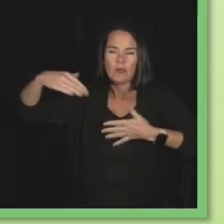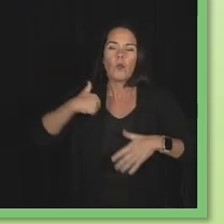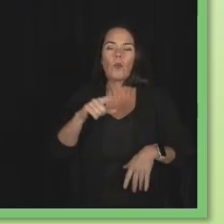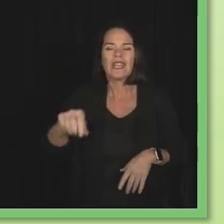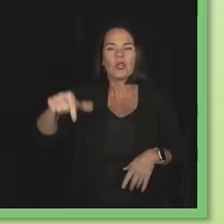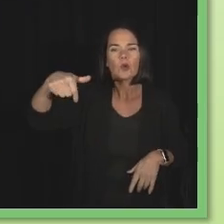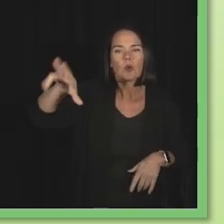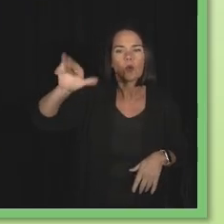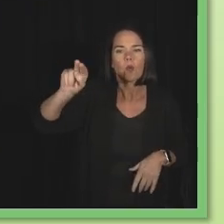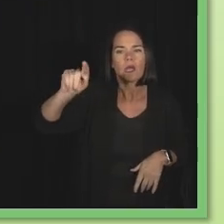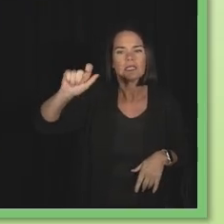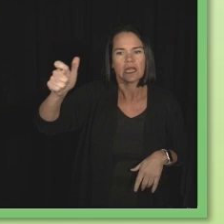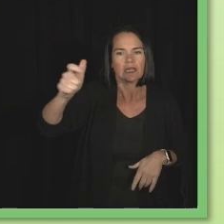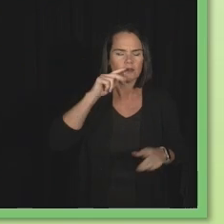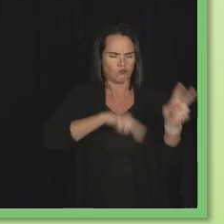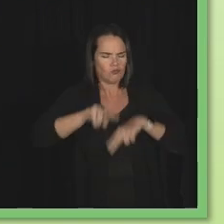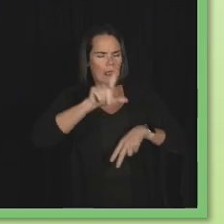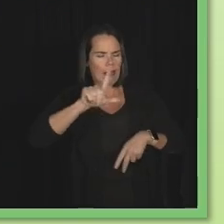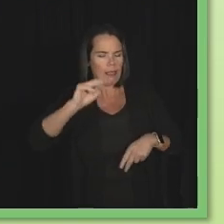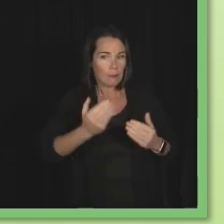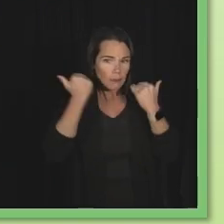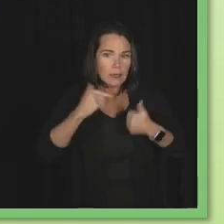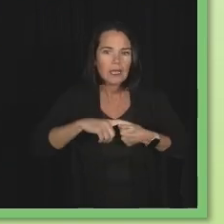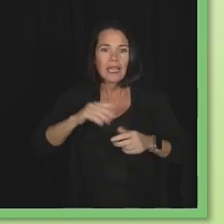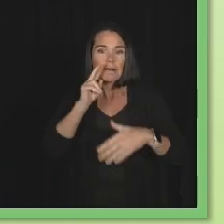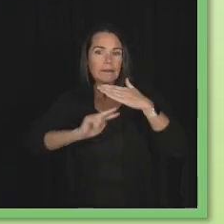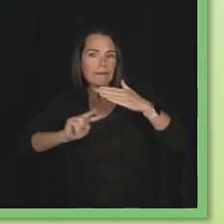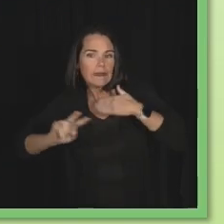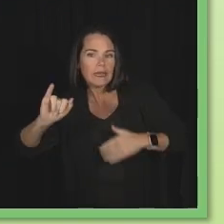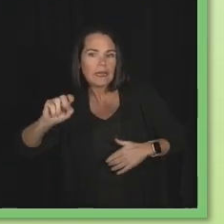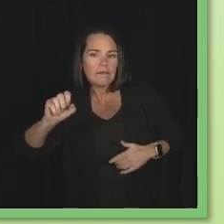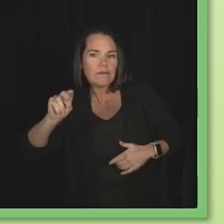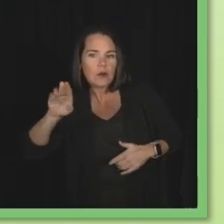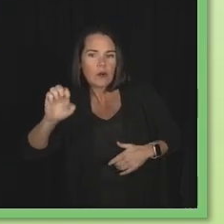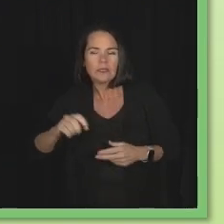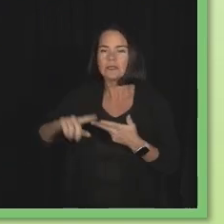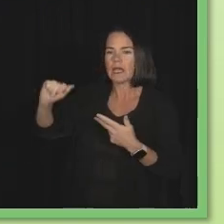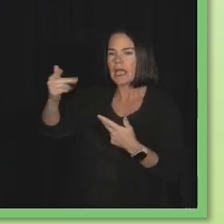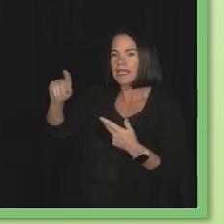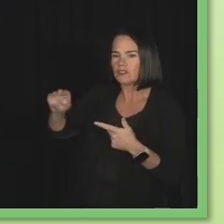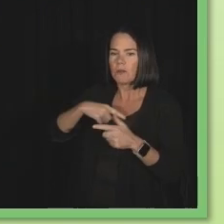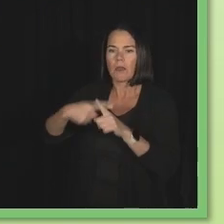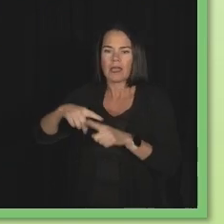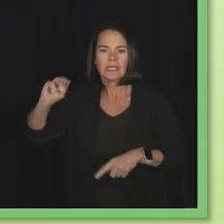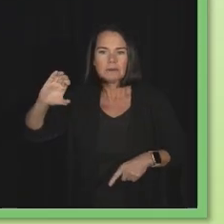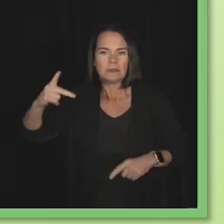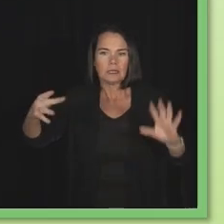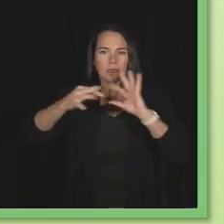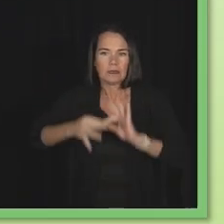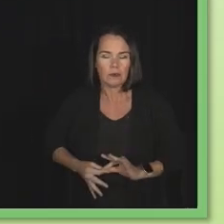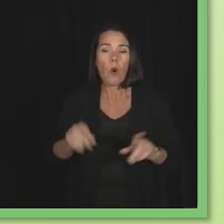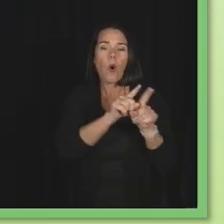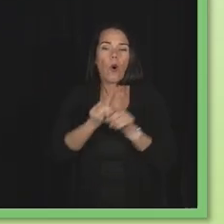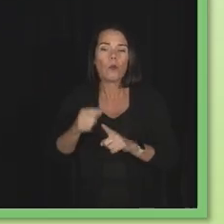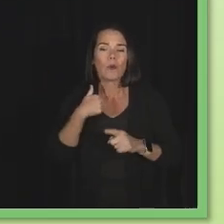to focus on LLM consumption, inference, agent and MCP connectivity. We had support for